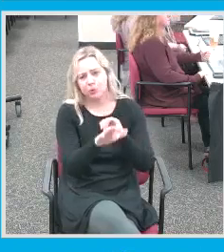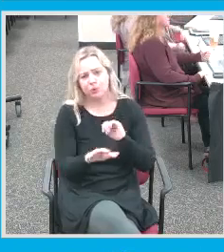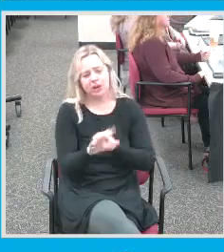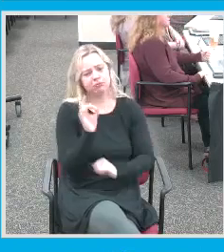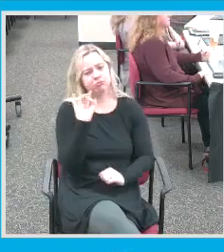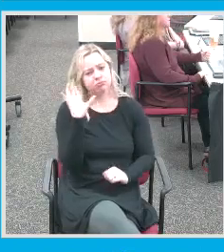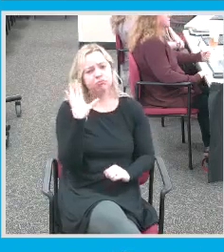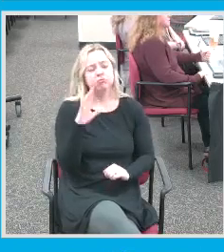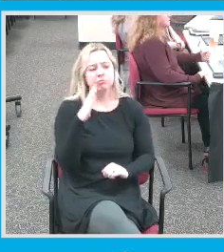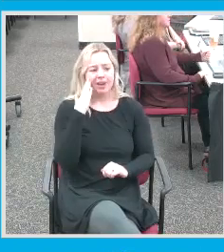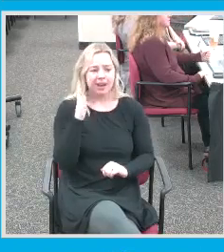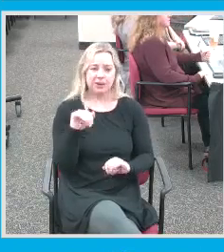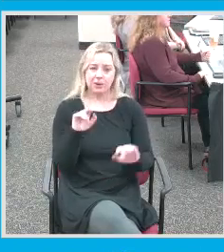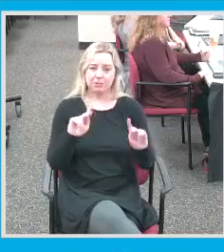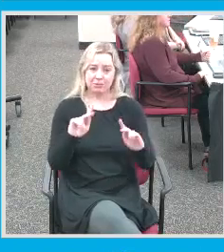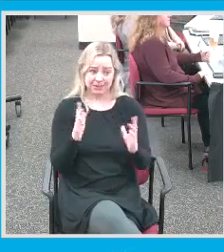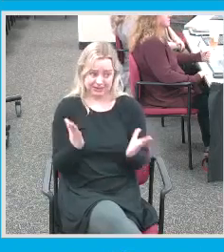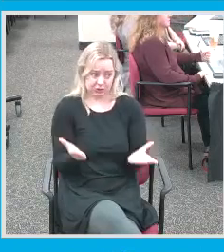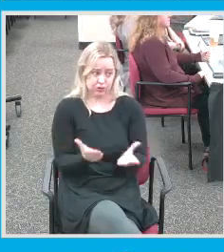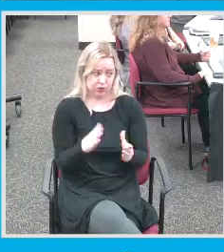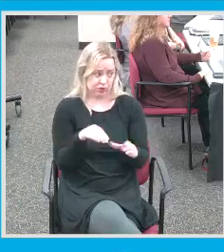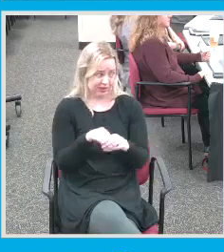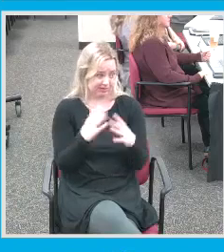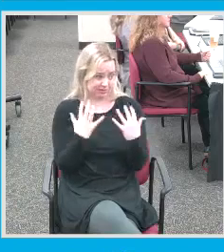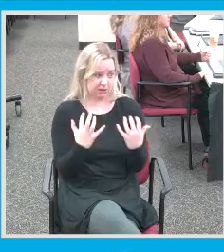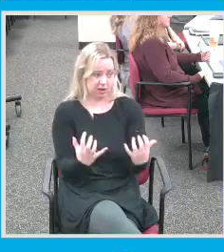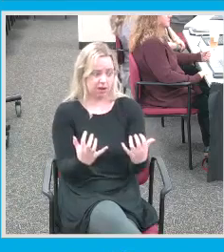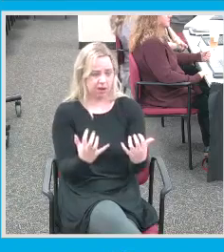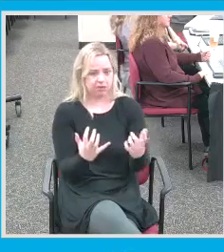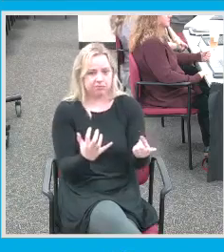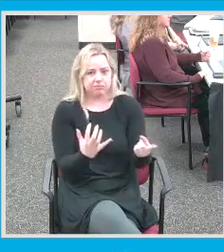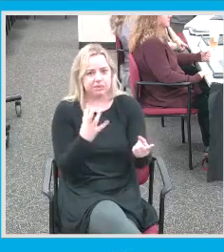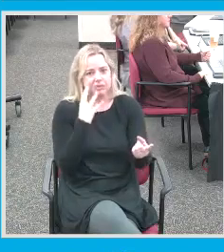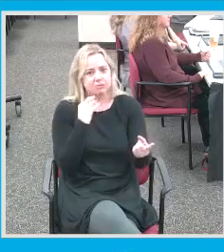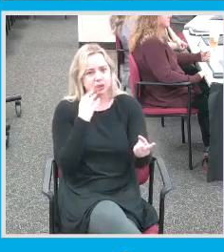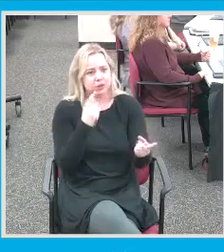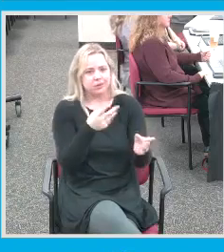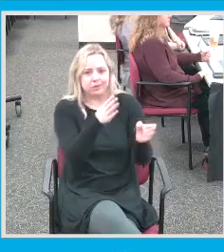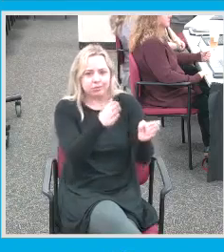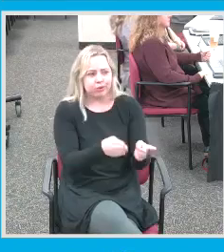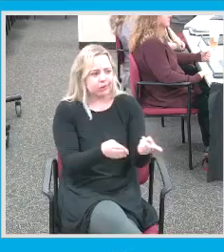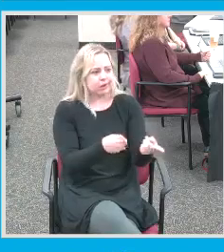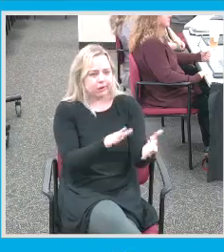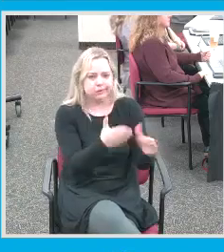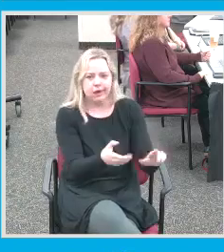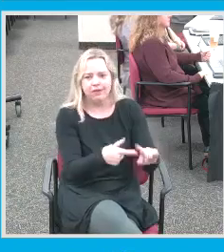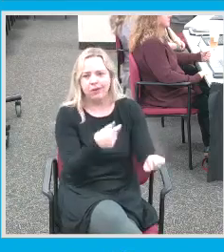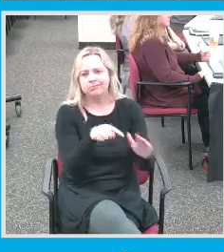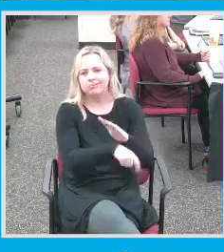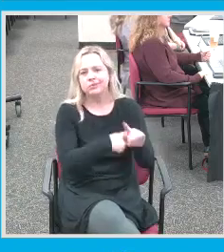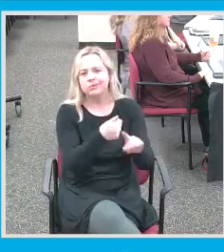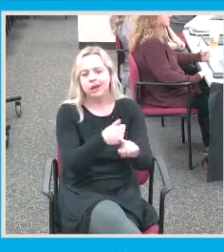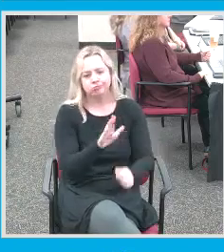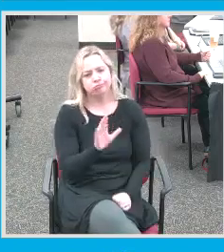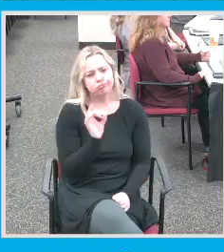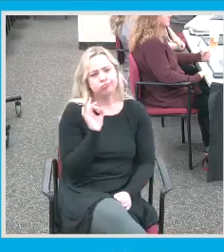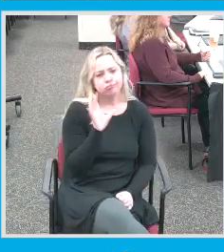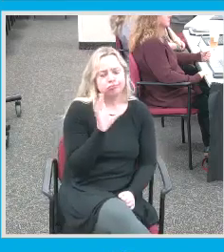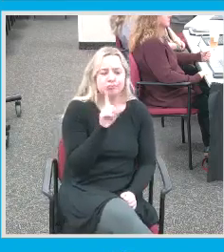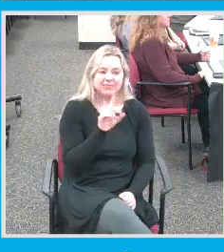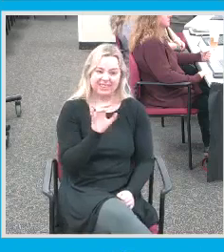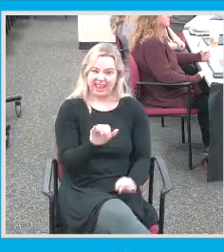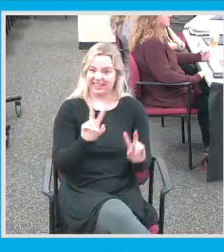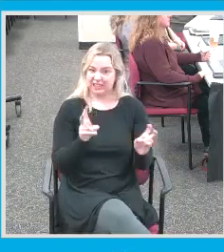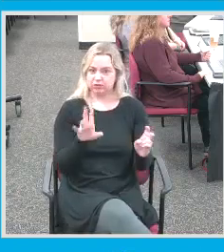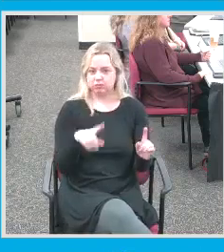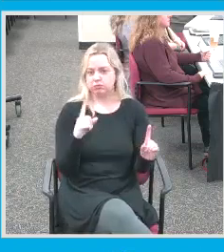And I know that there are people in this room today who have personally lost someone to suicide. So as we work to address this really complex